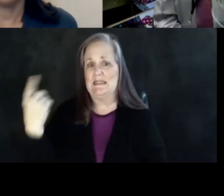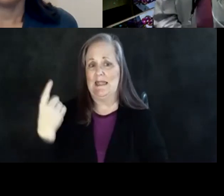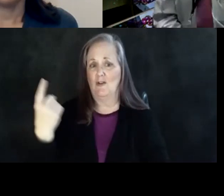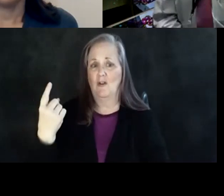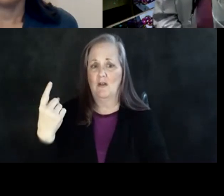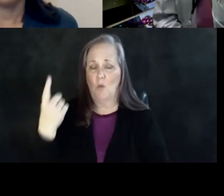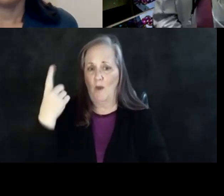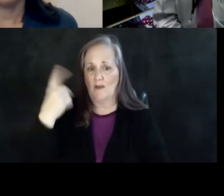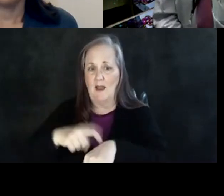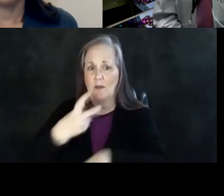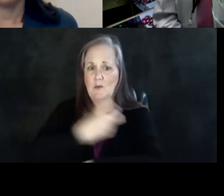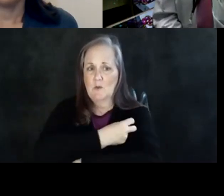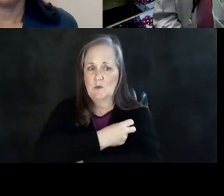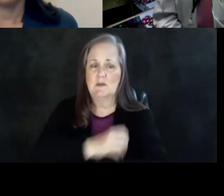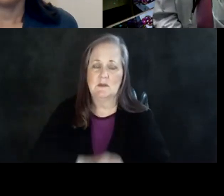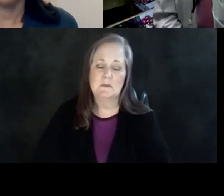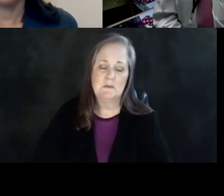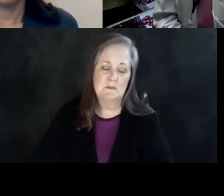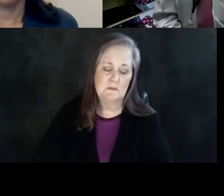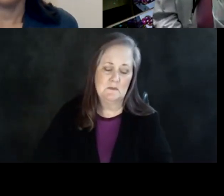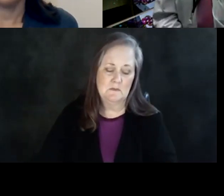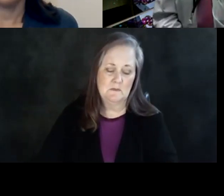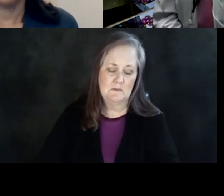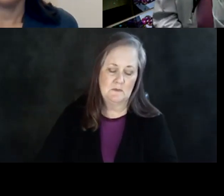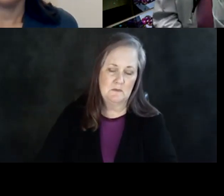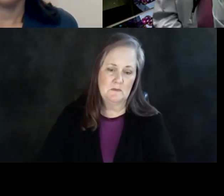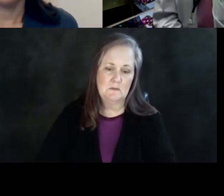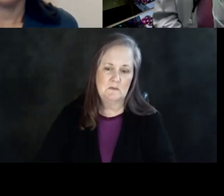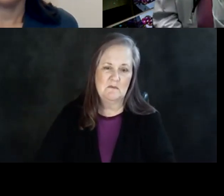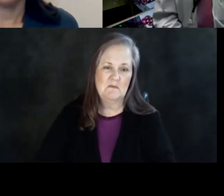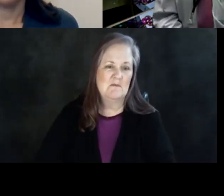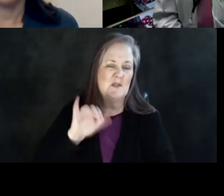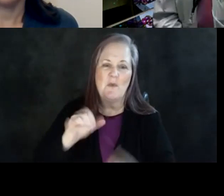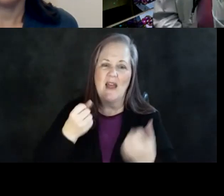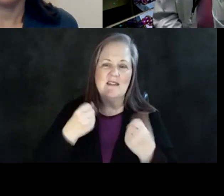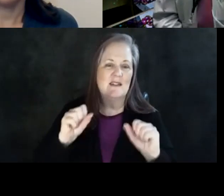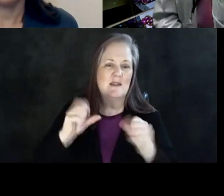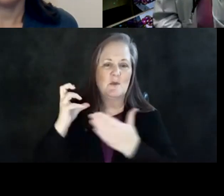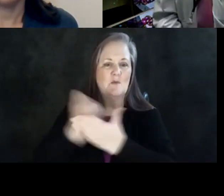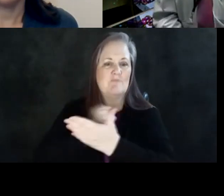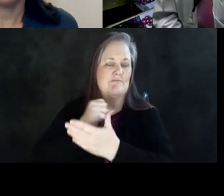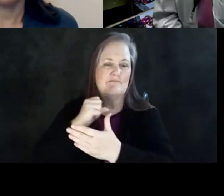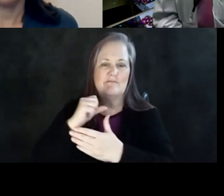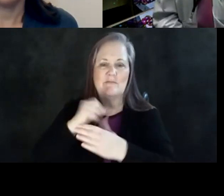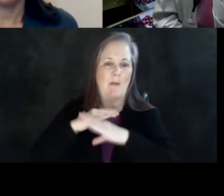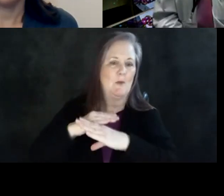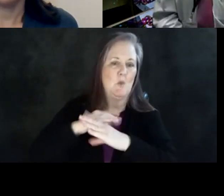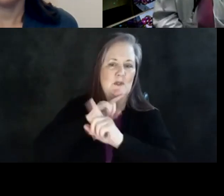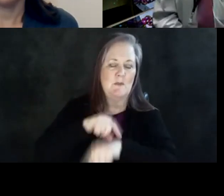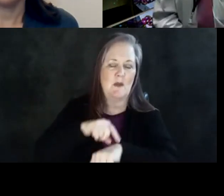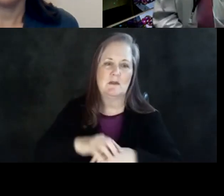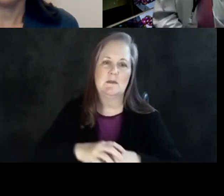and I think it's just an attempt to optimize immune response. If you think about